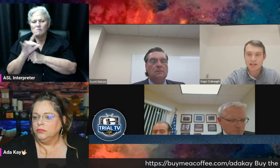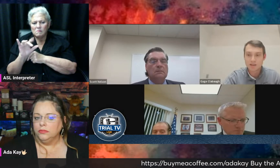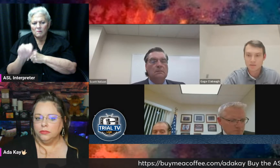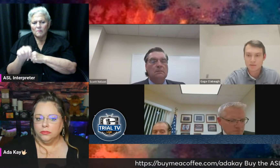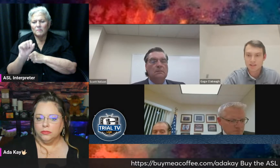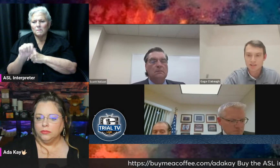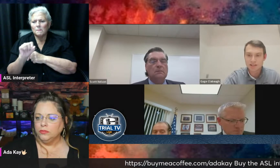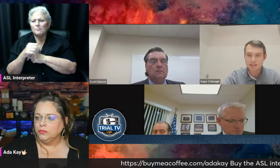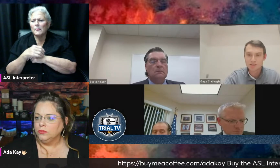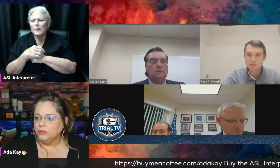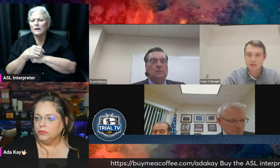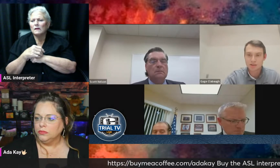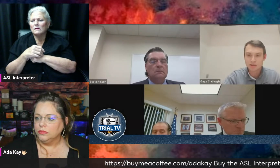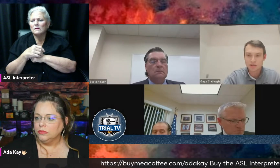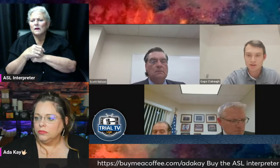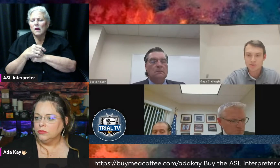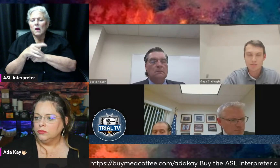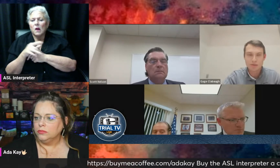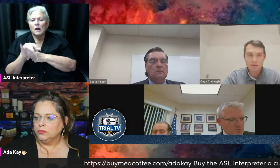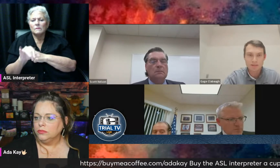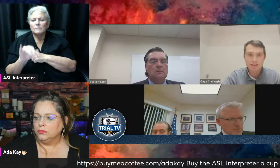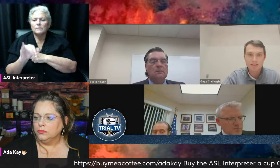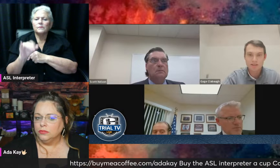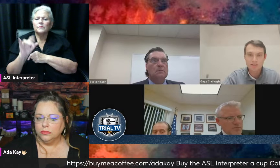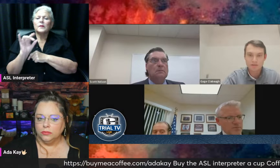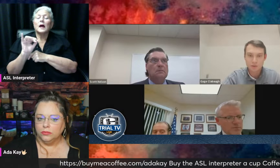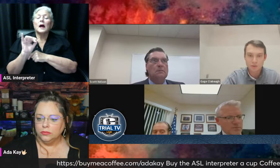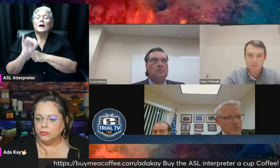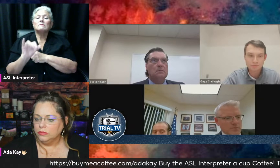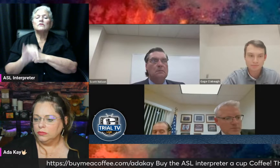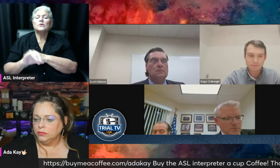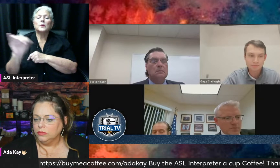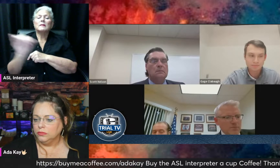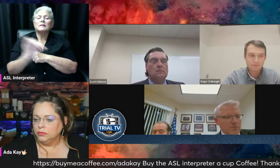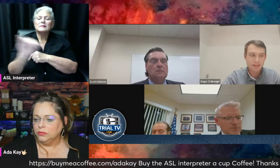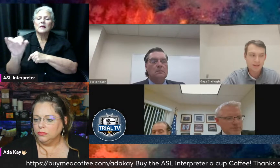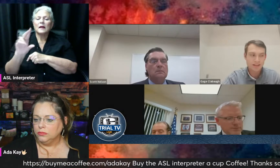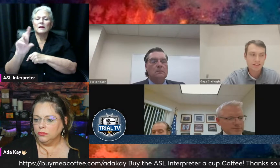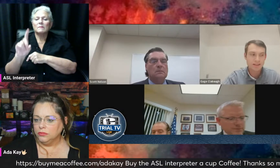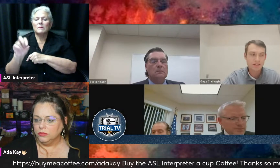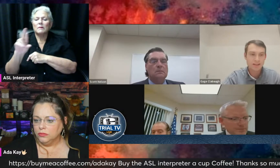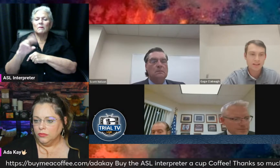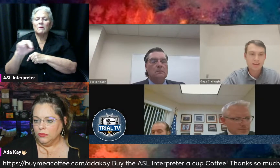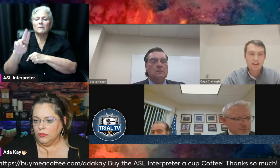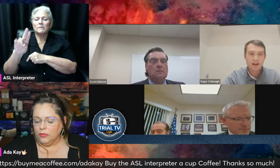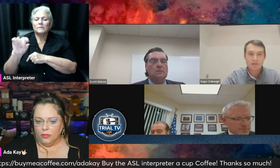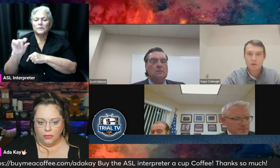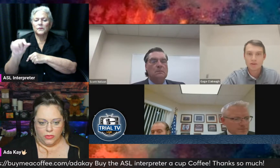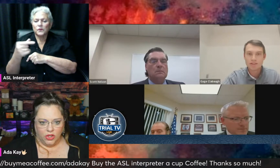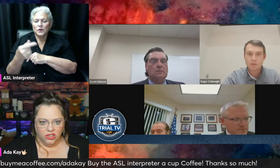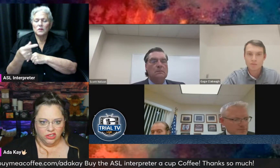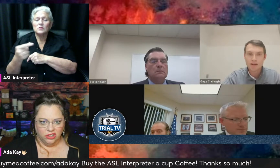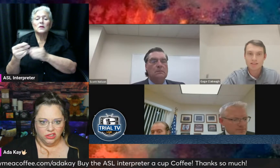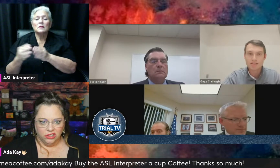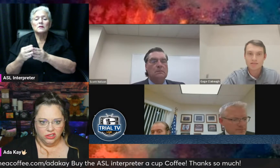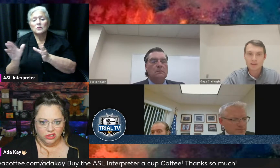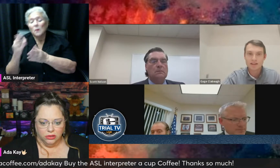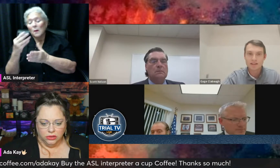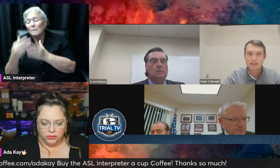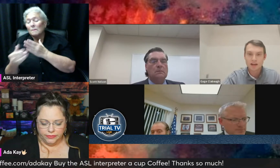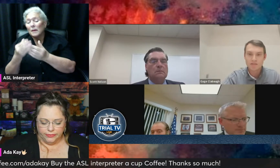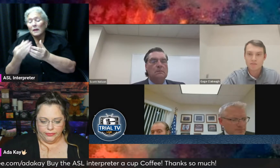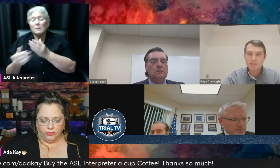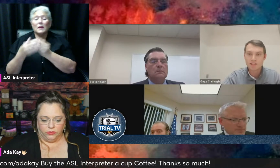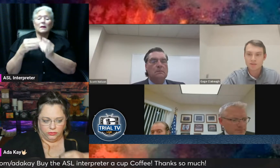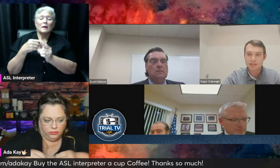on the confirmation test with the general. There might be a few, and of the ones that were positive on